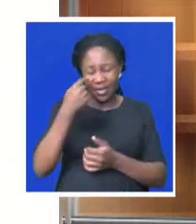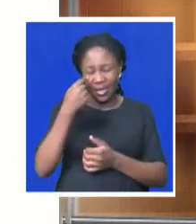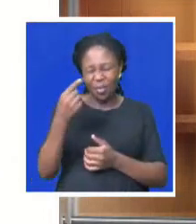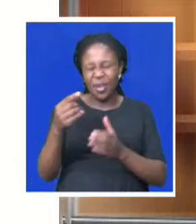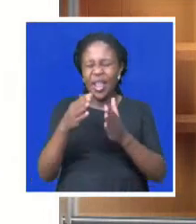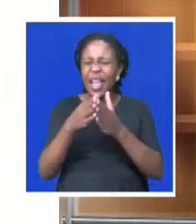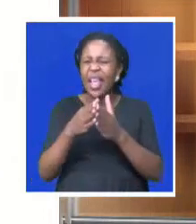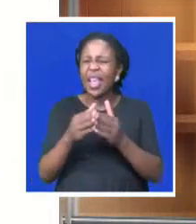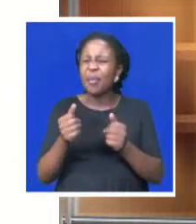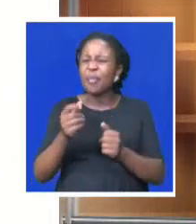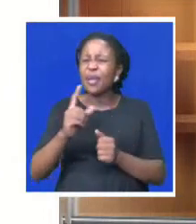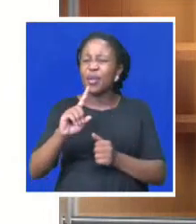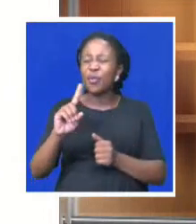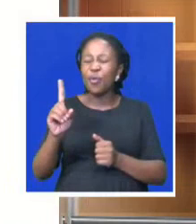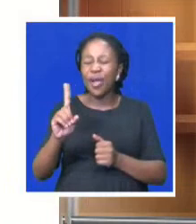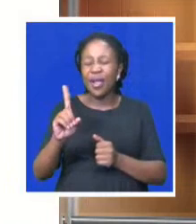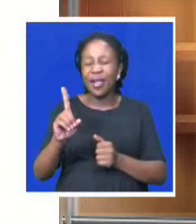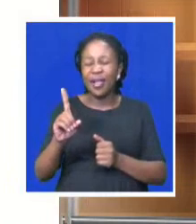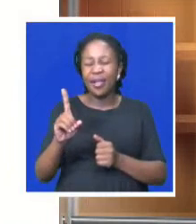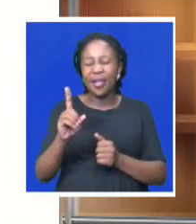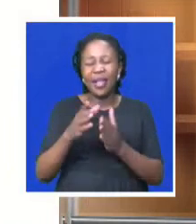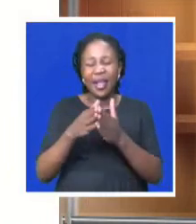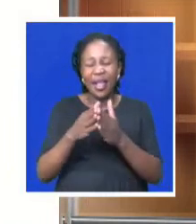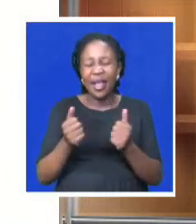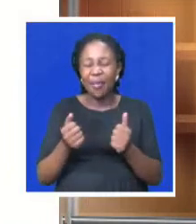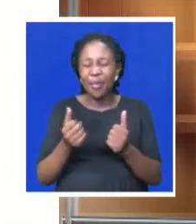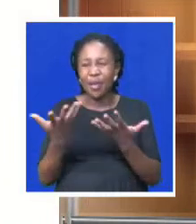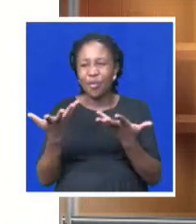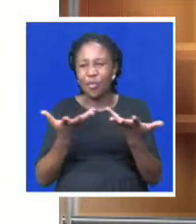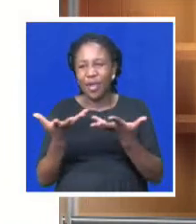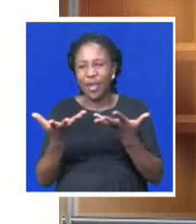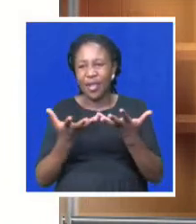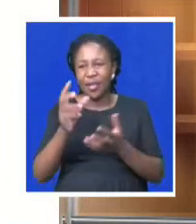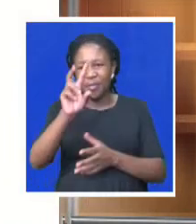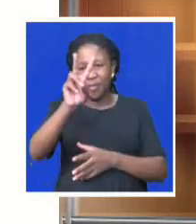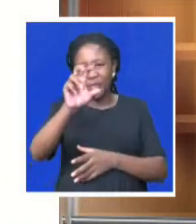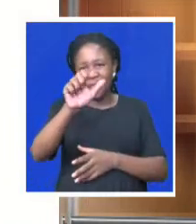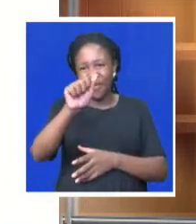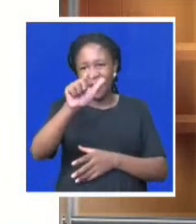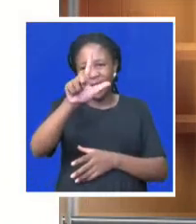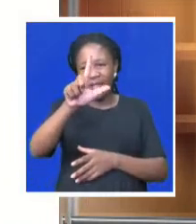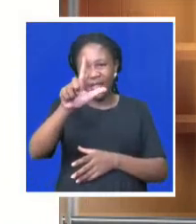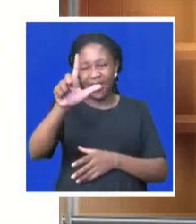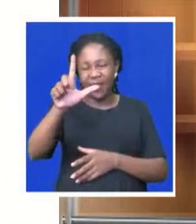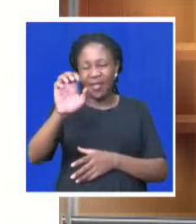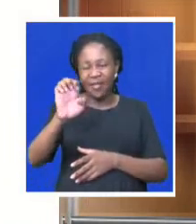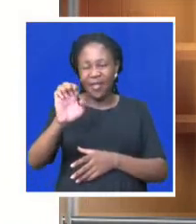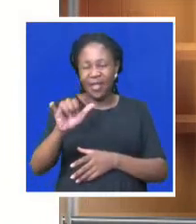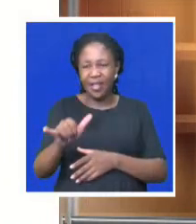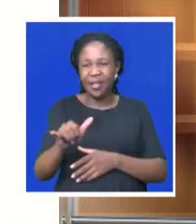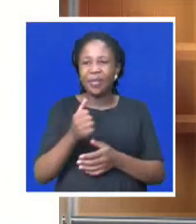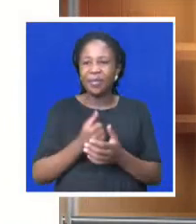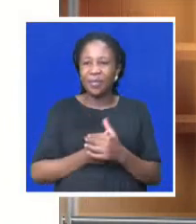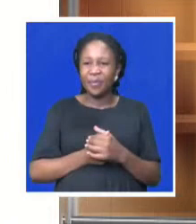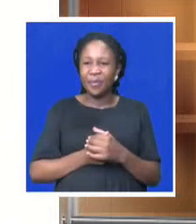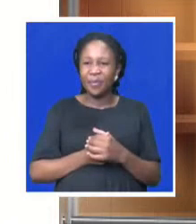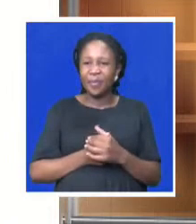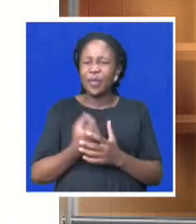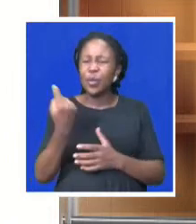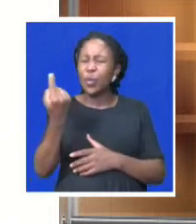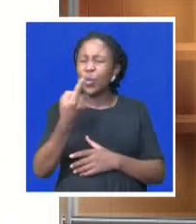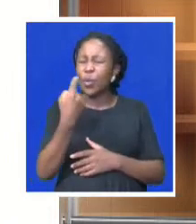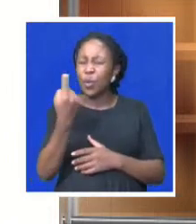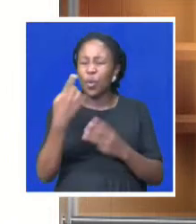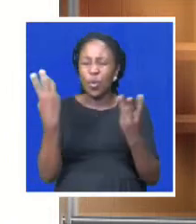dear Lena, at home. It takes place where? In the valley. Who is the character here? The